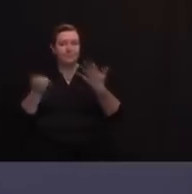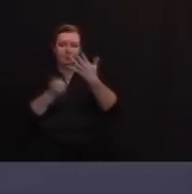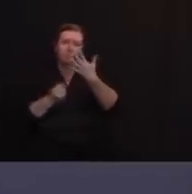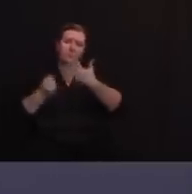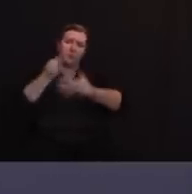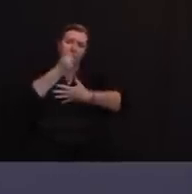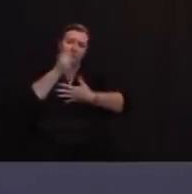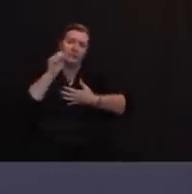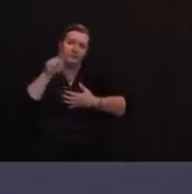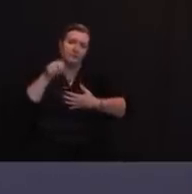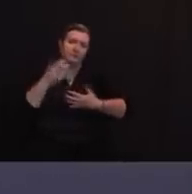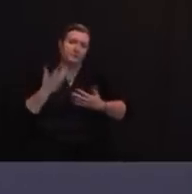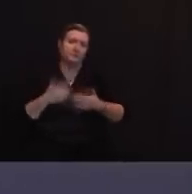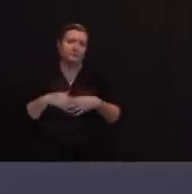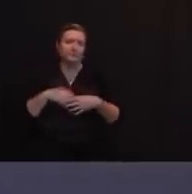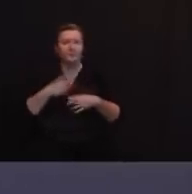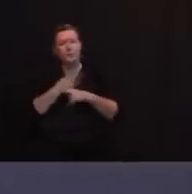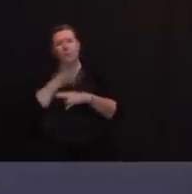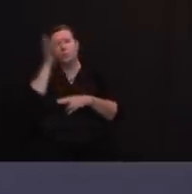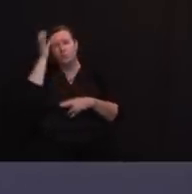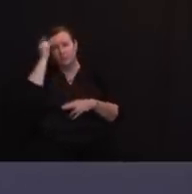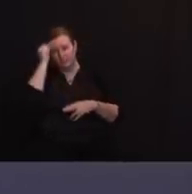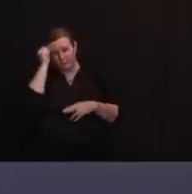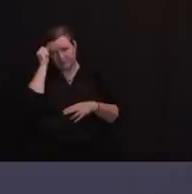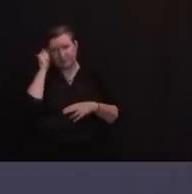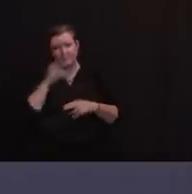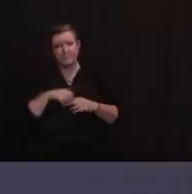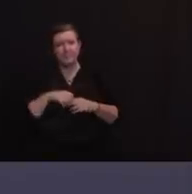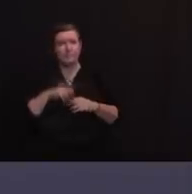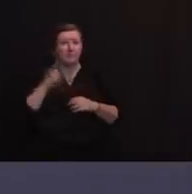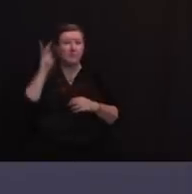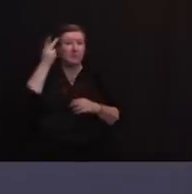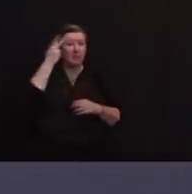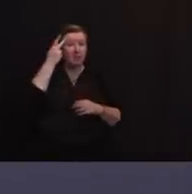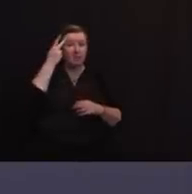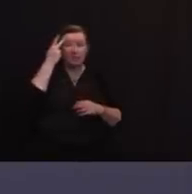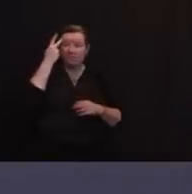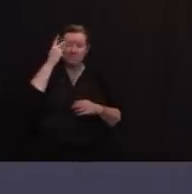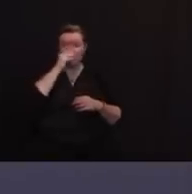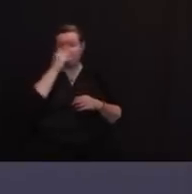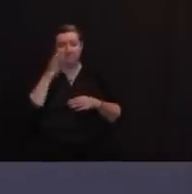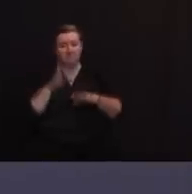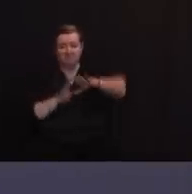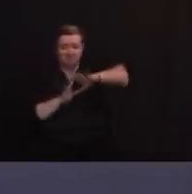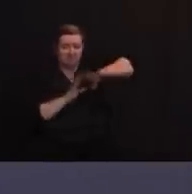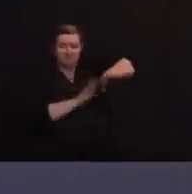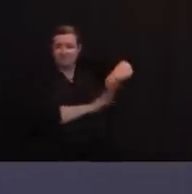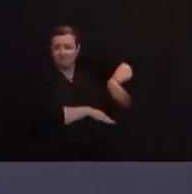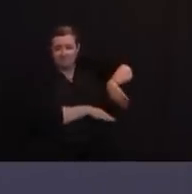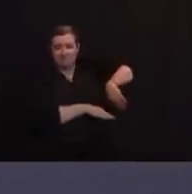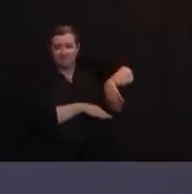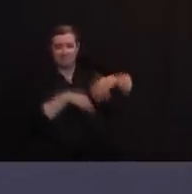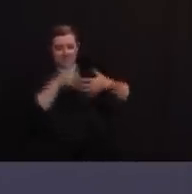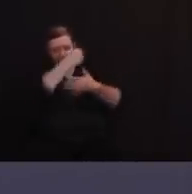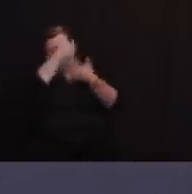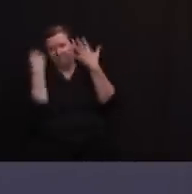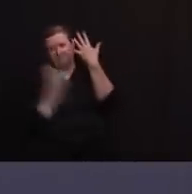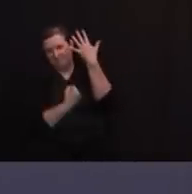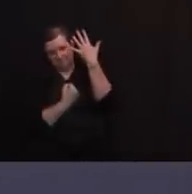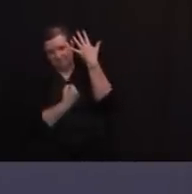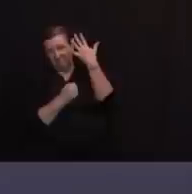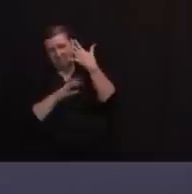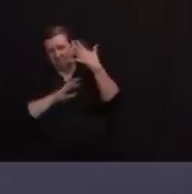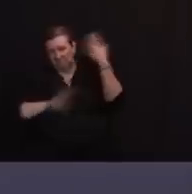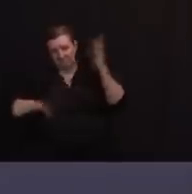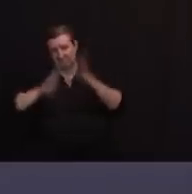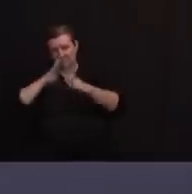as possible. And elected officials are not on the list. I want to make sure that viewer knows that unequivocally. Thank you. Sir.